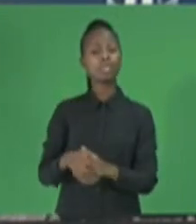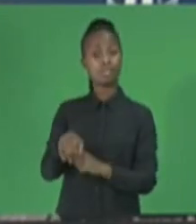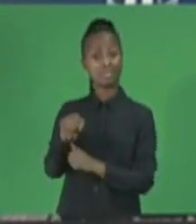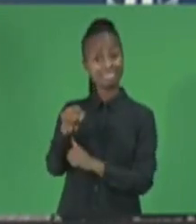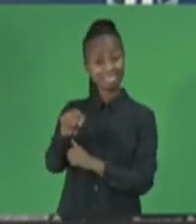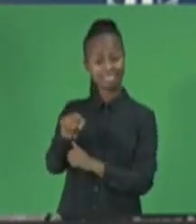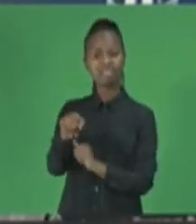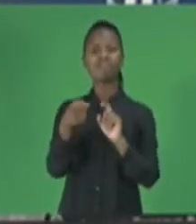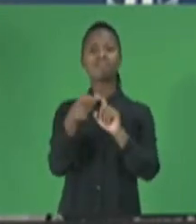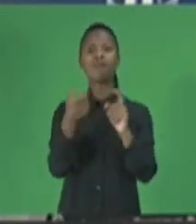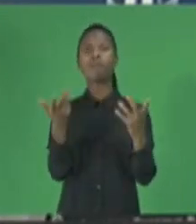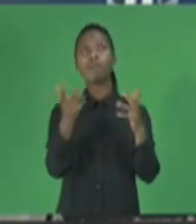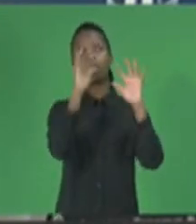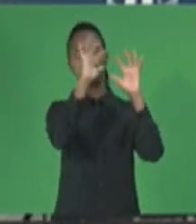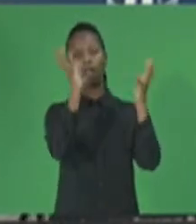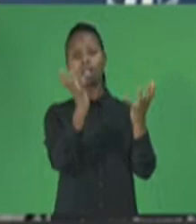inflation.